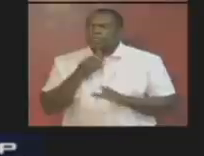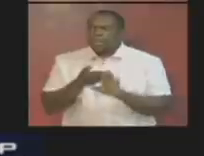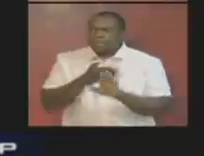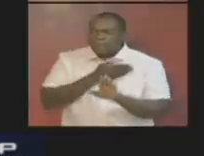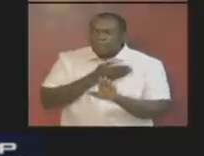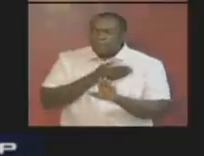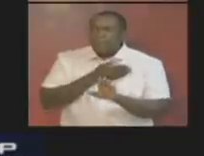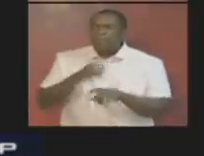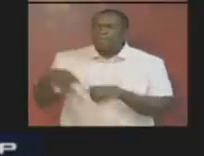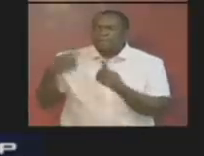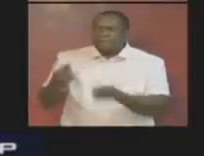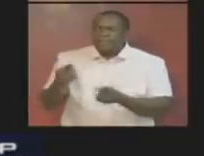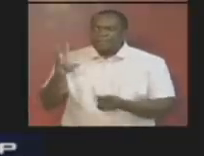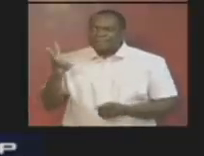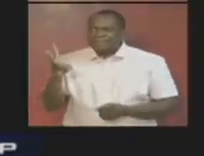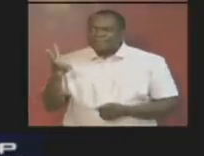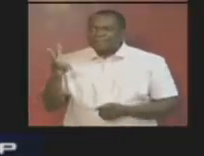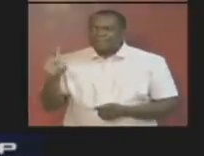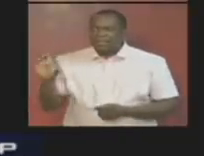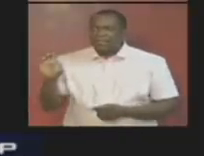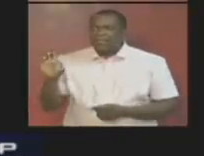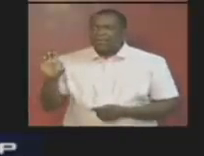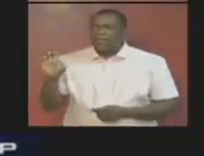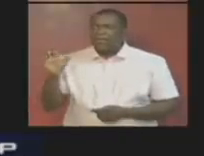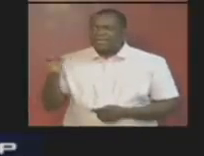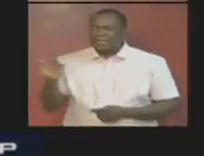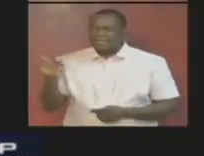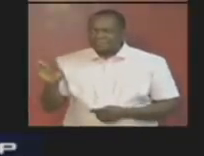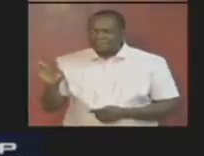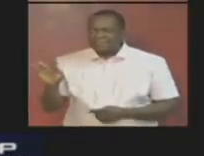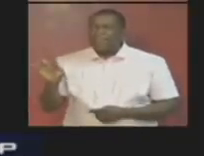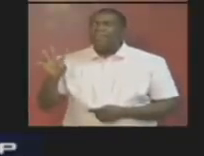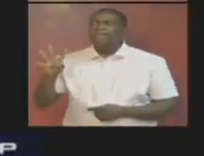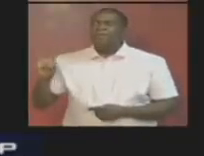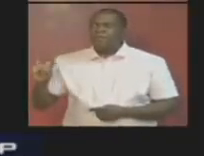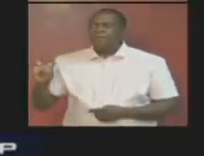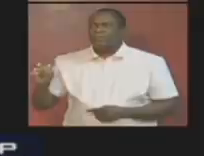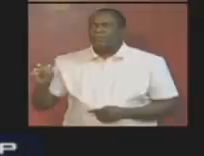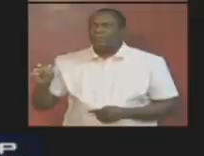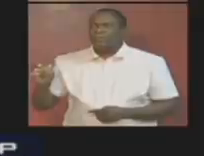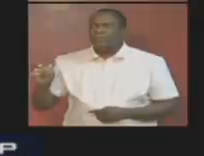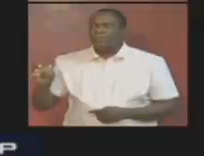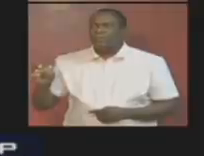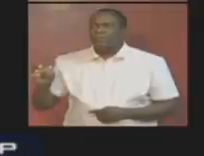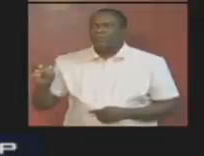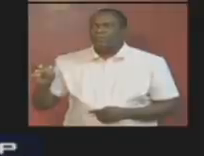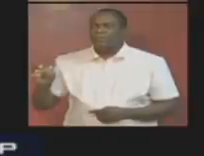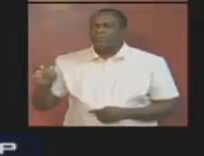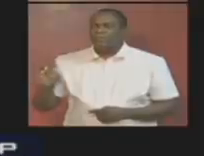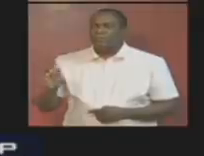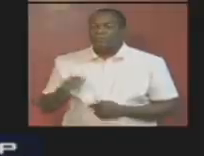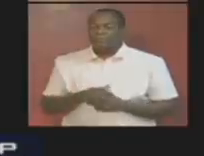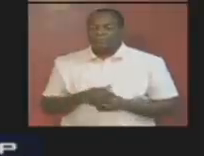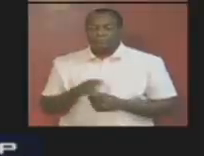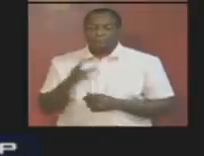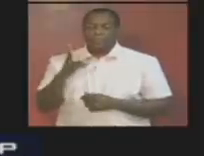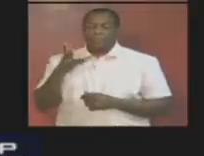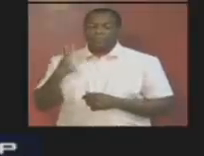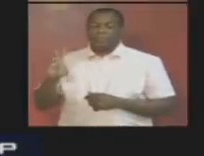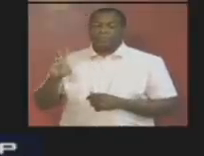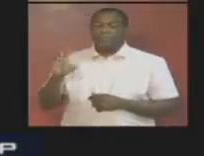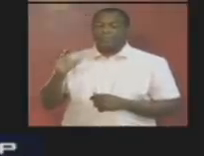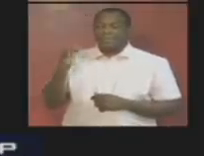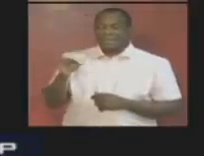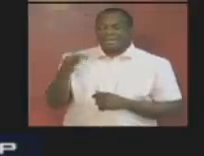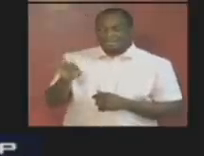year 609 cases, 414 in January, 149 in February, and 46 so far for